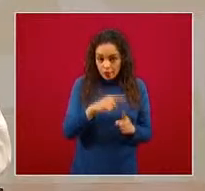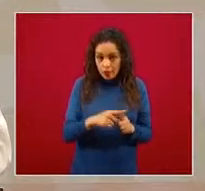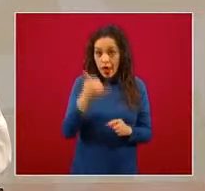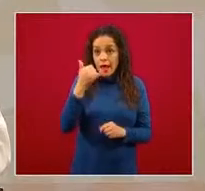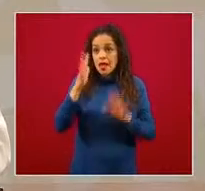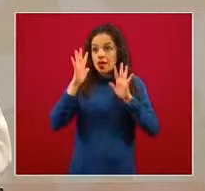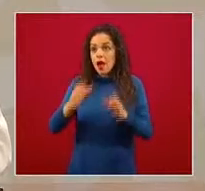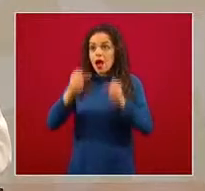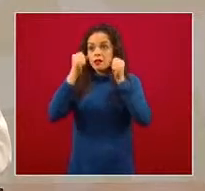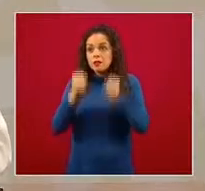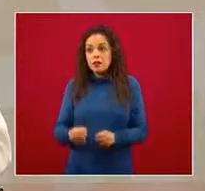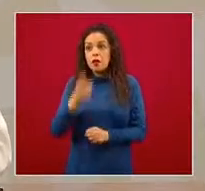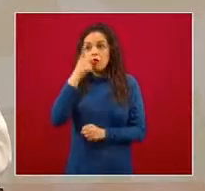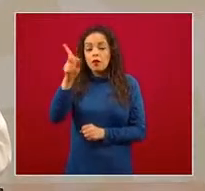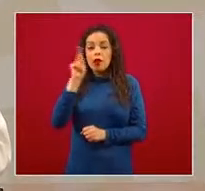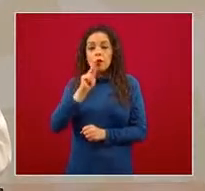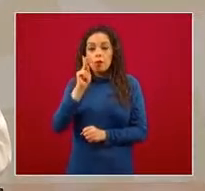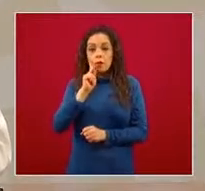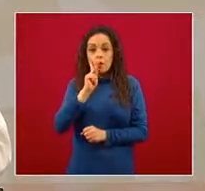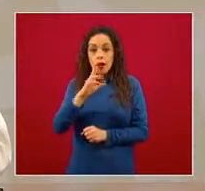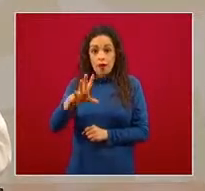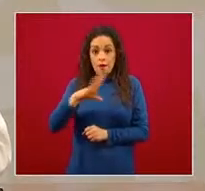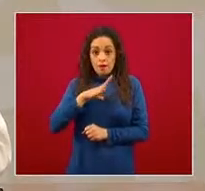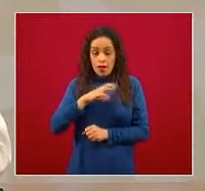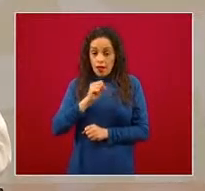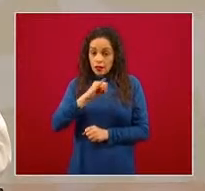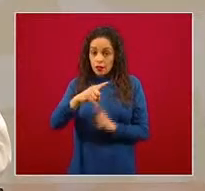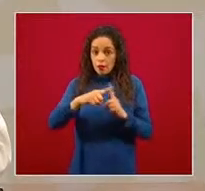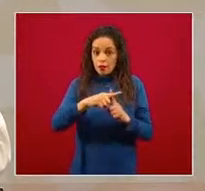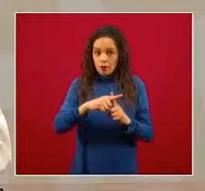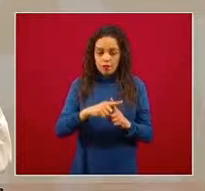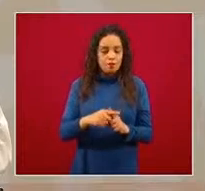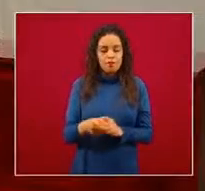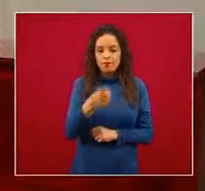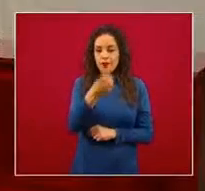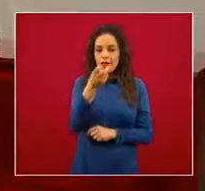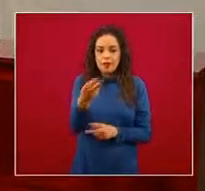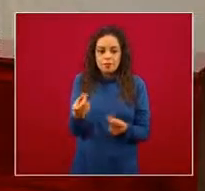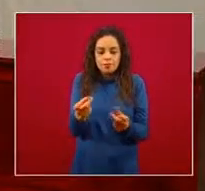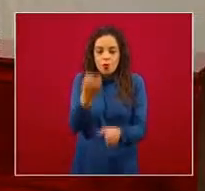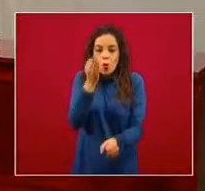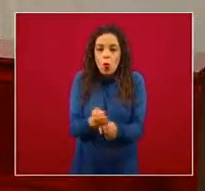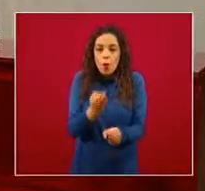COVID-like and it's positive, he will be confirmed to have COVID at that moment.